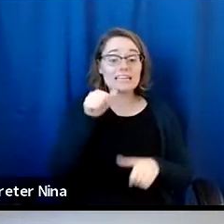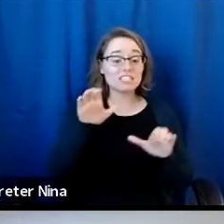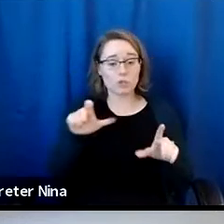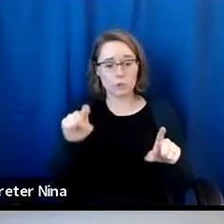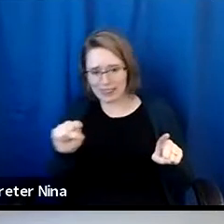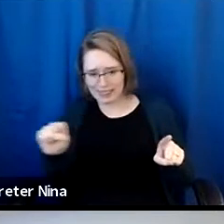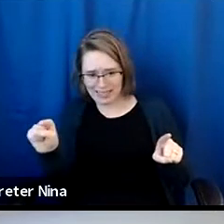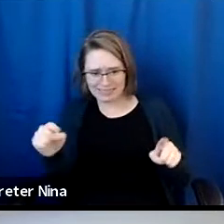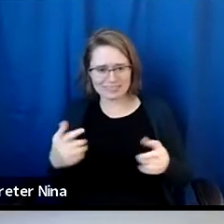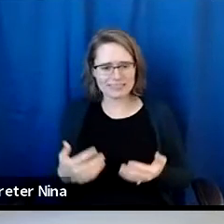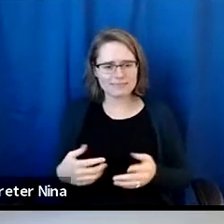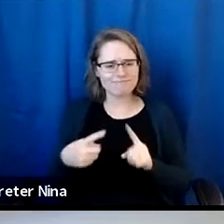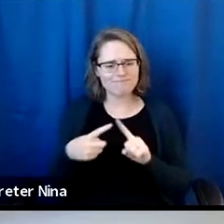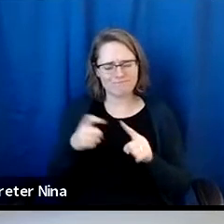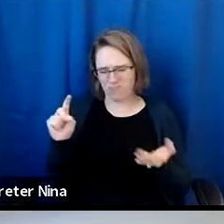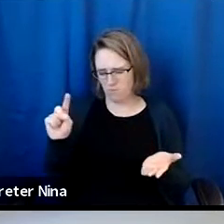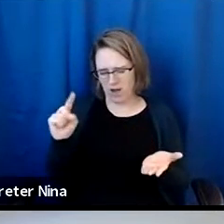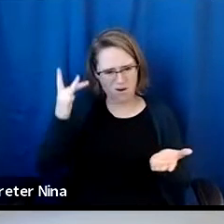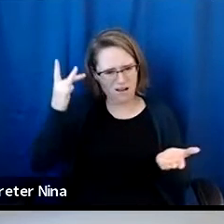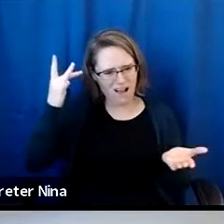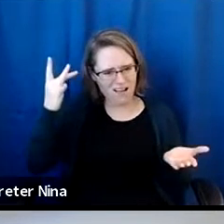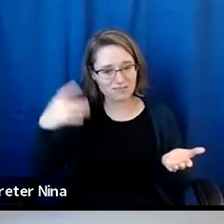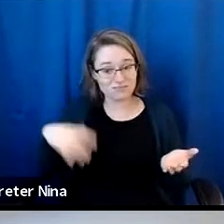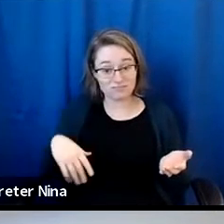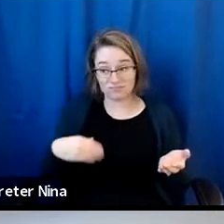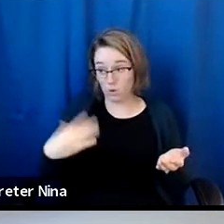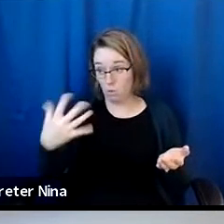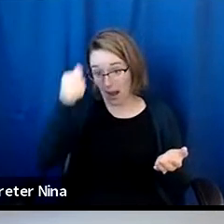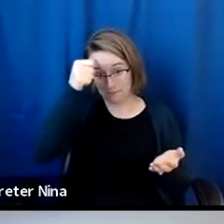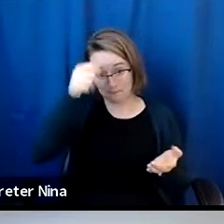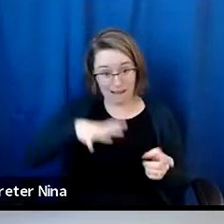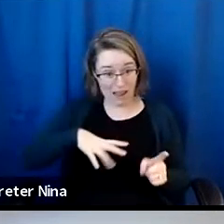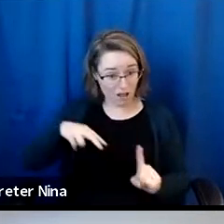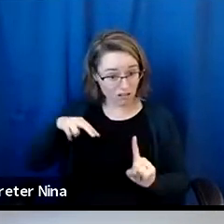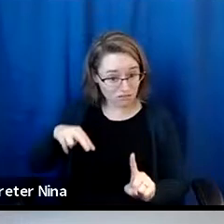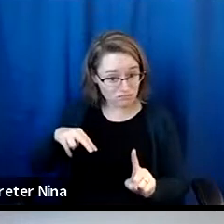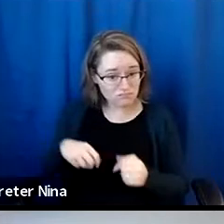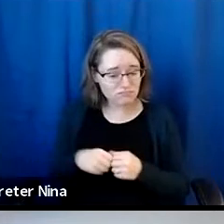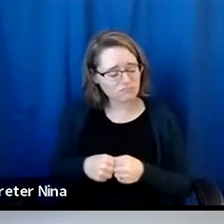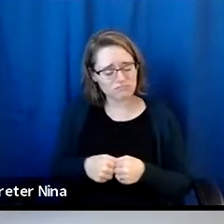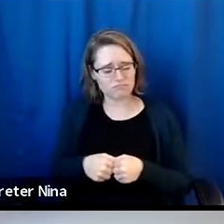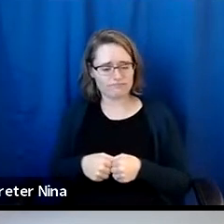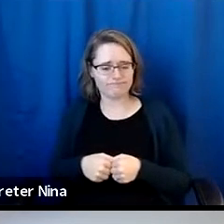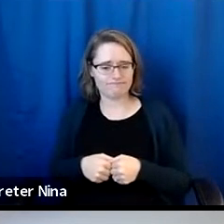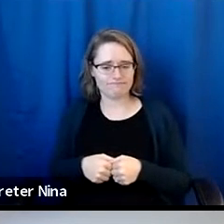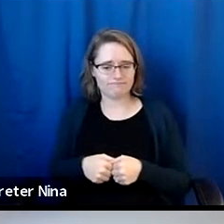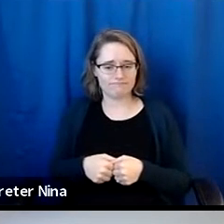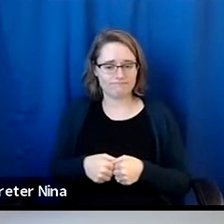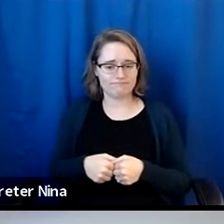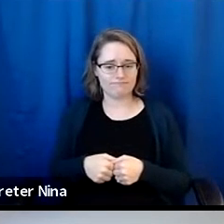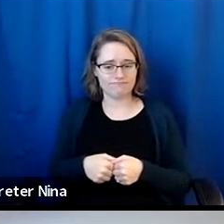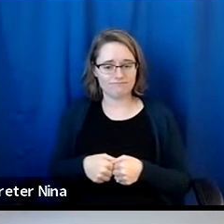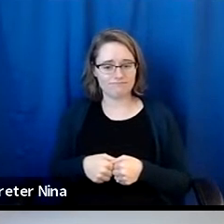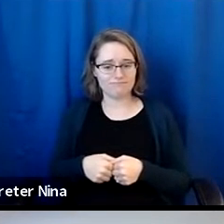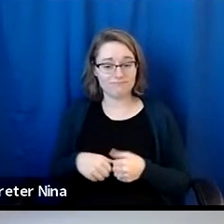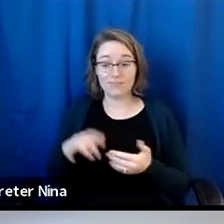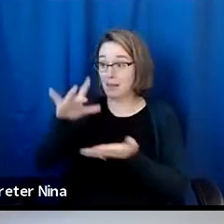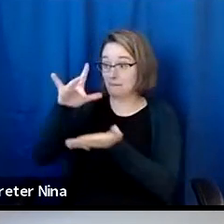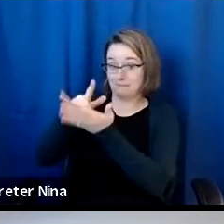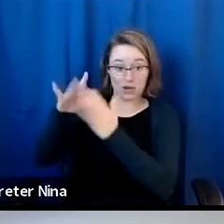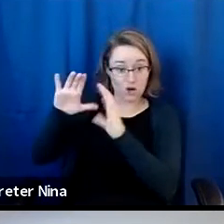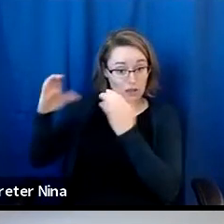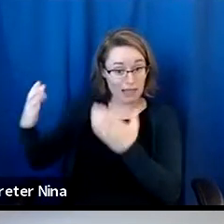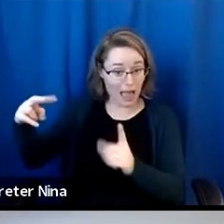where does that come from, right? One would argue, is that a white male way of thinking? Is that a upward, middle